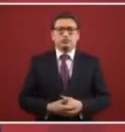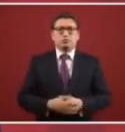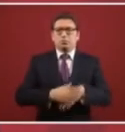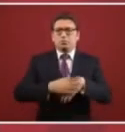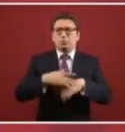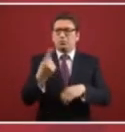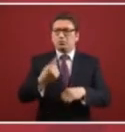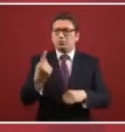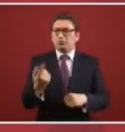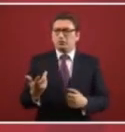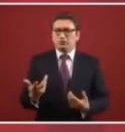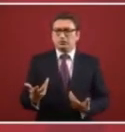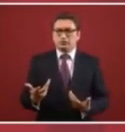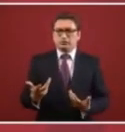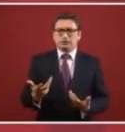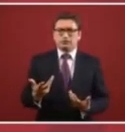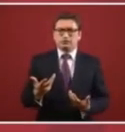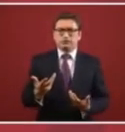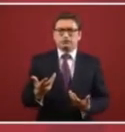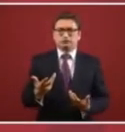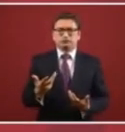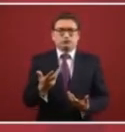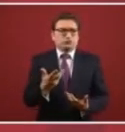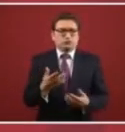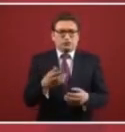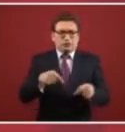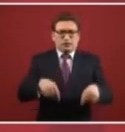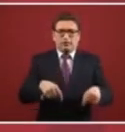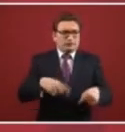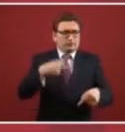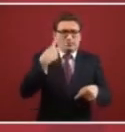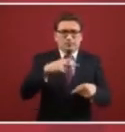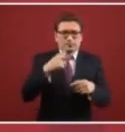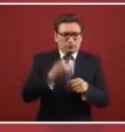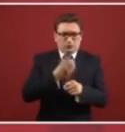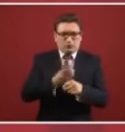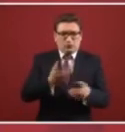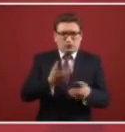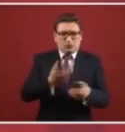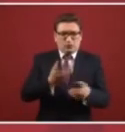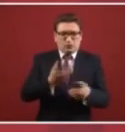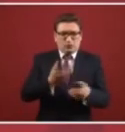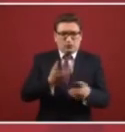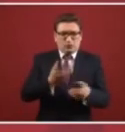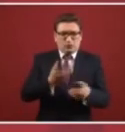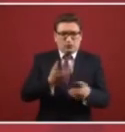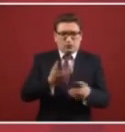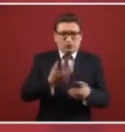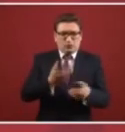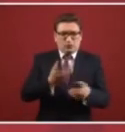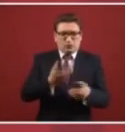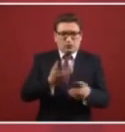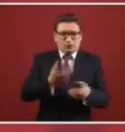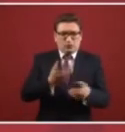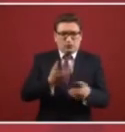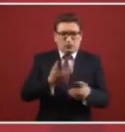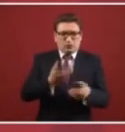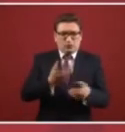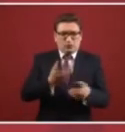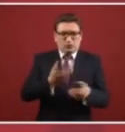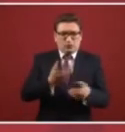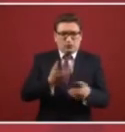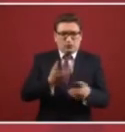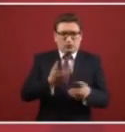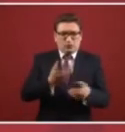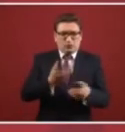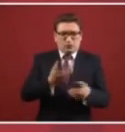Porque no tuvieron oportunidad de salir adelante en el país. Because they had no opportunities to get